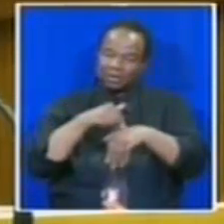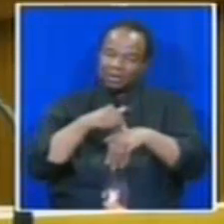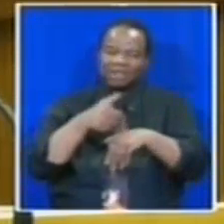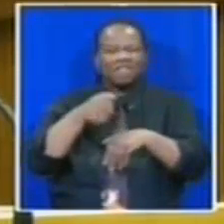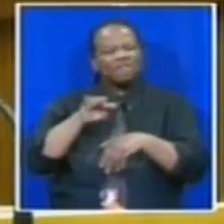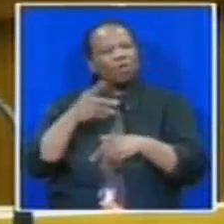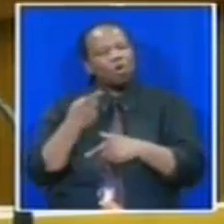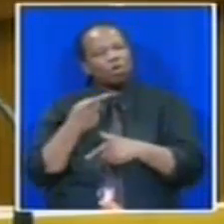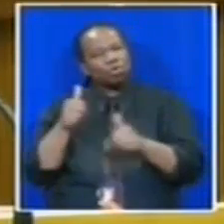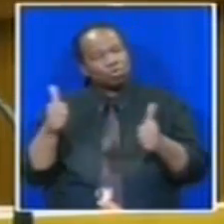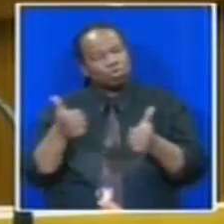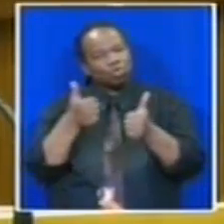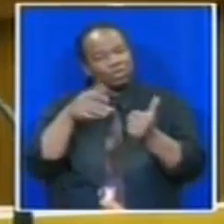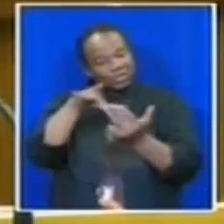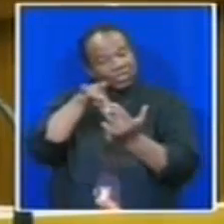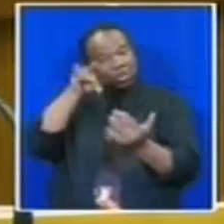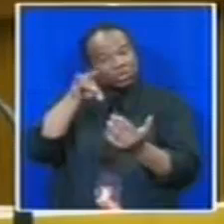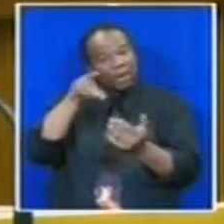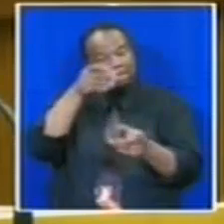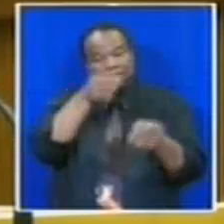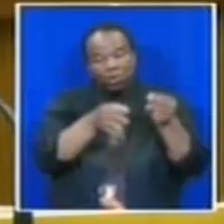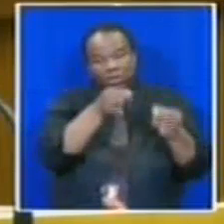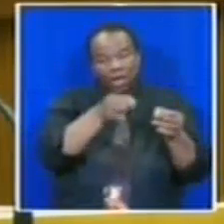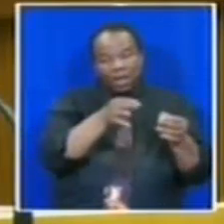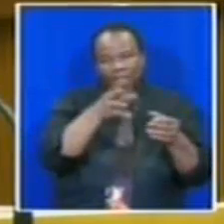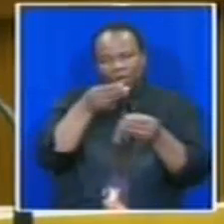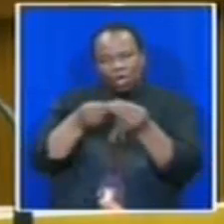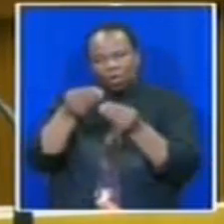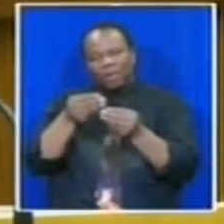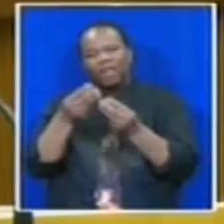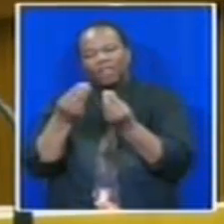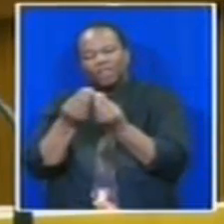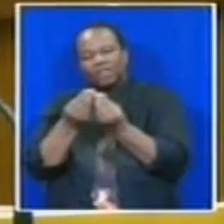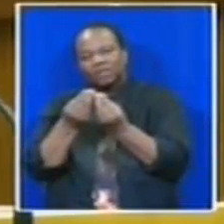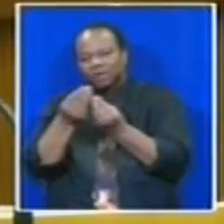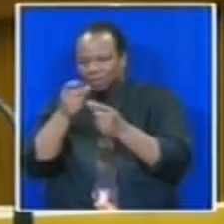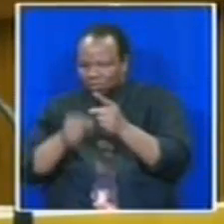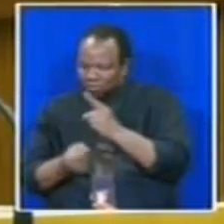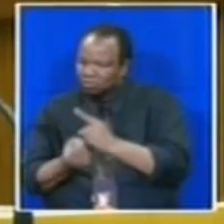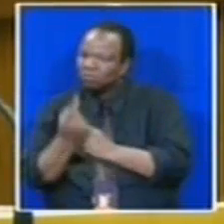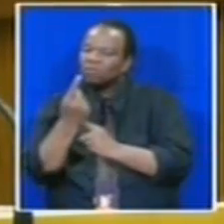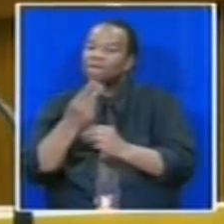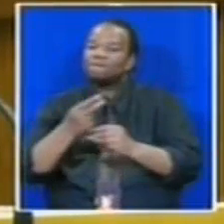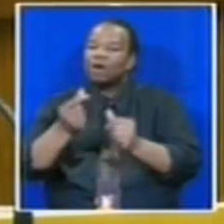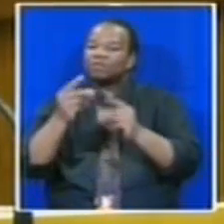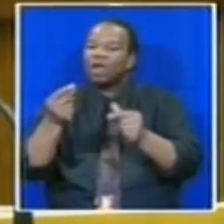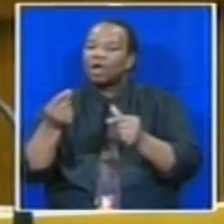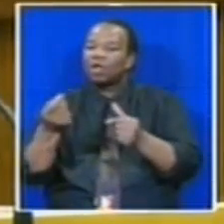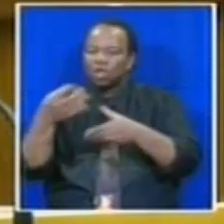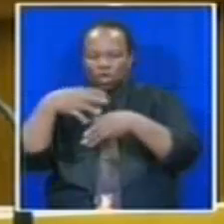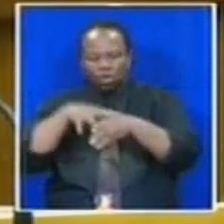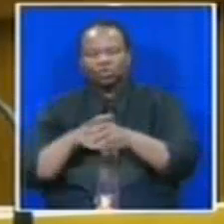choices, politically and economically, we can achieve faster and more inclusive growth. It is a moment in which we need